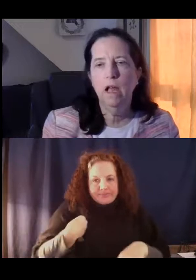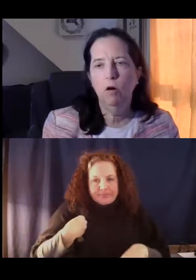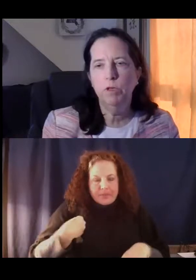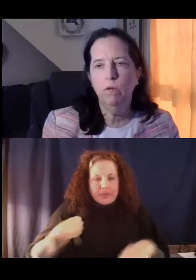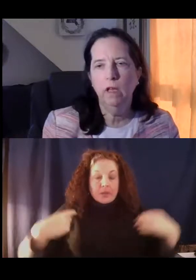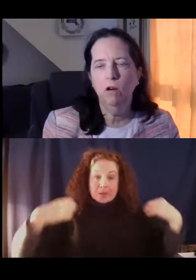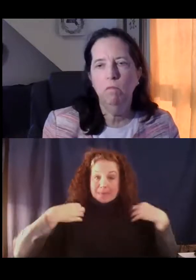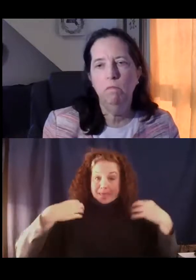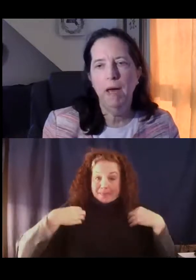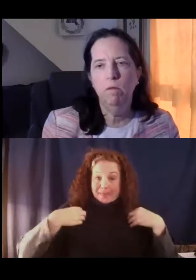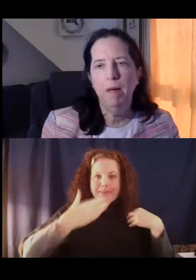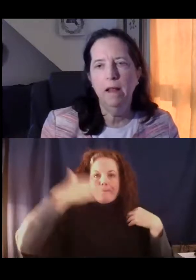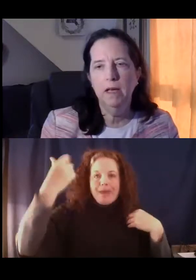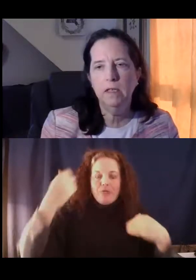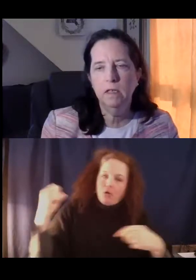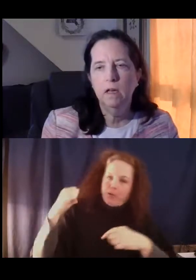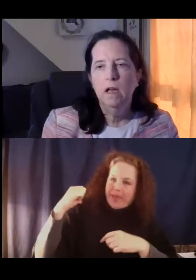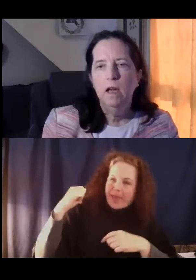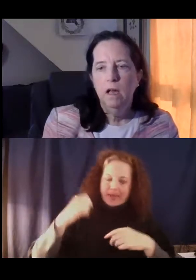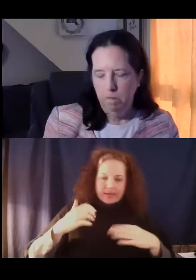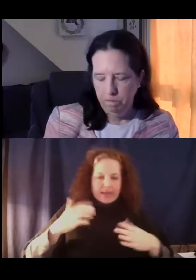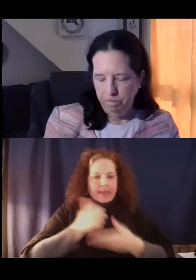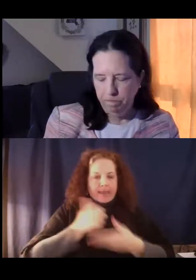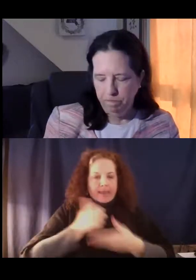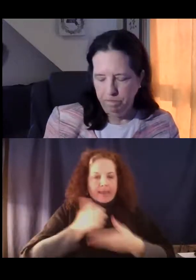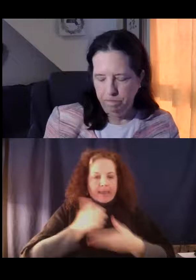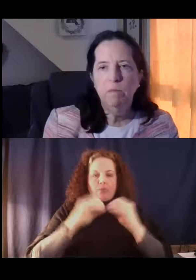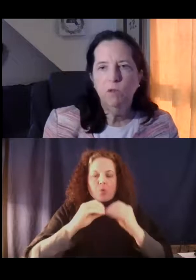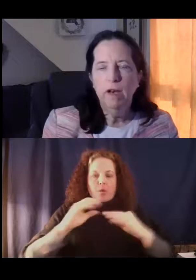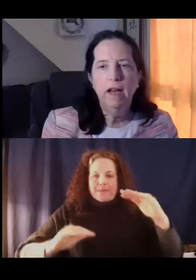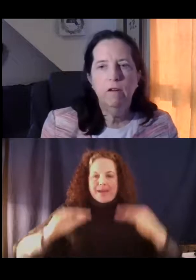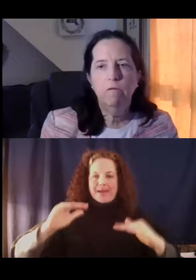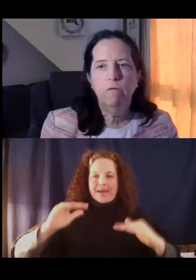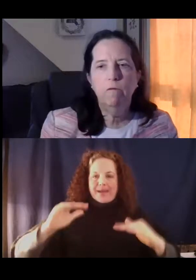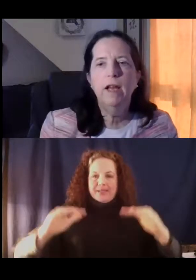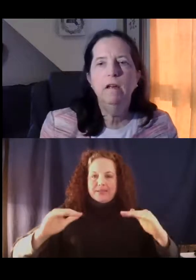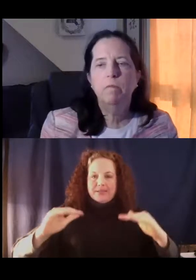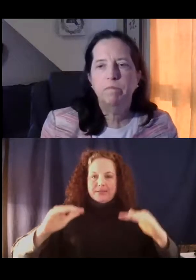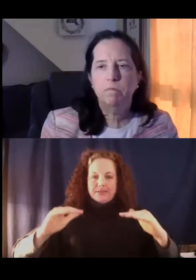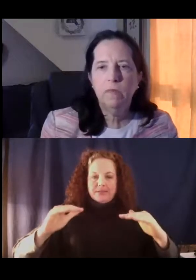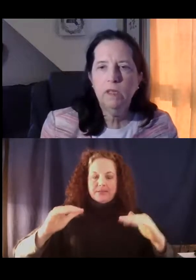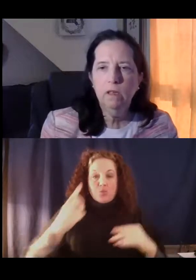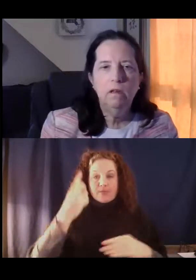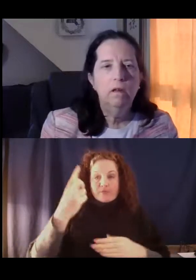and it helps with a little better balance. And it keeps one hand free.